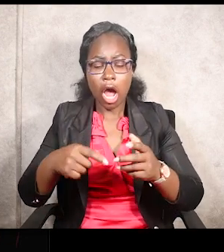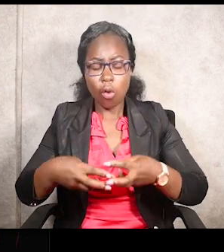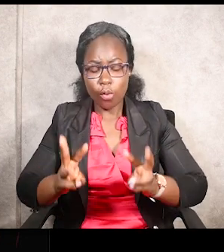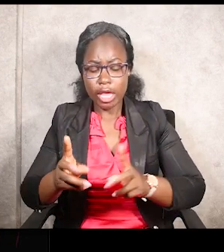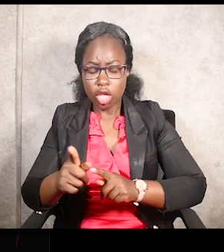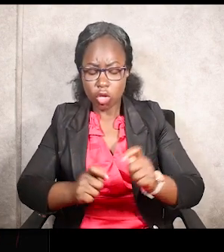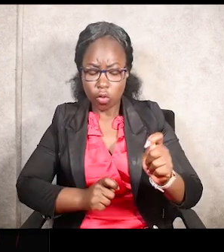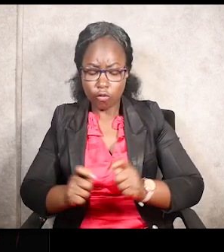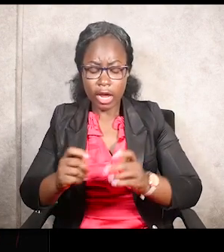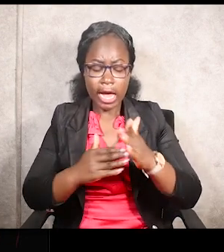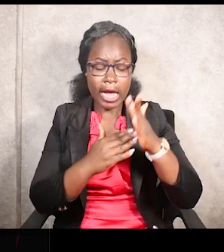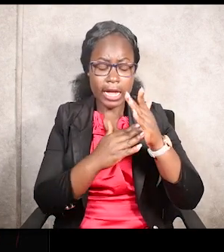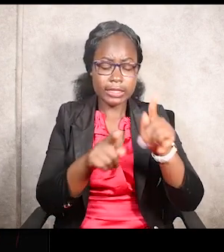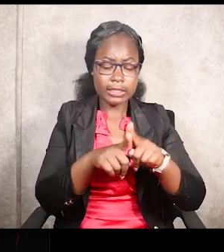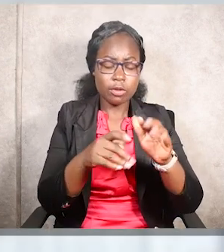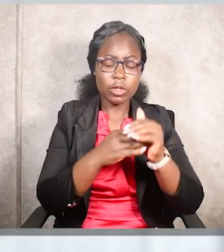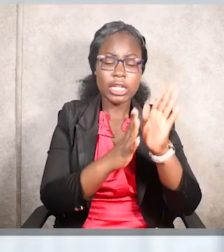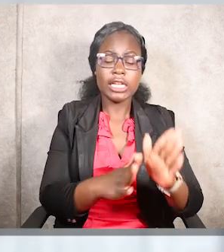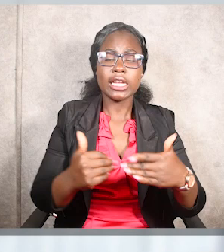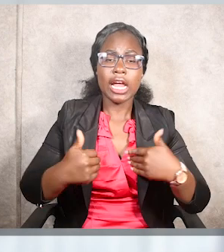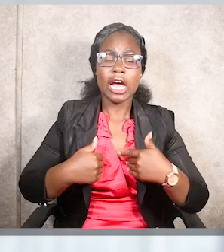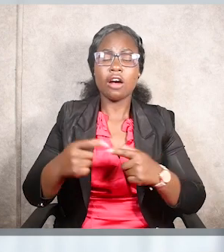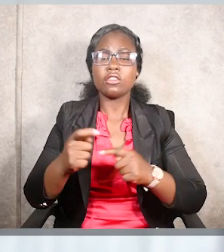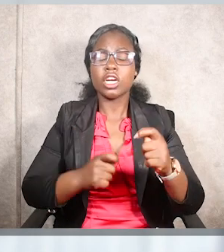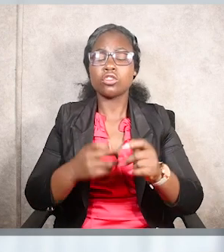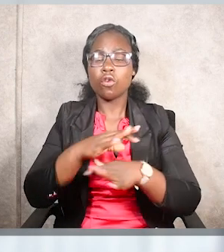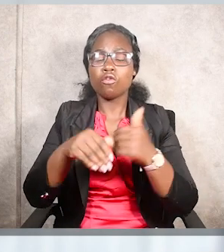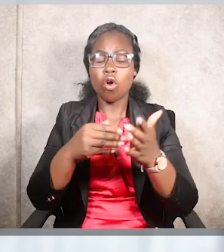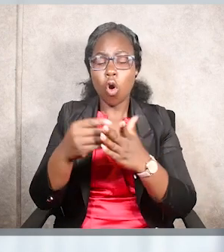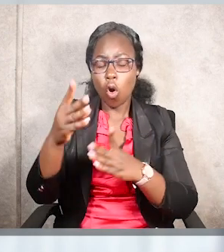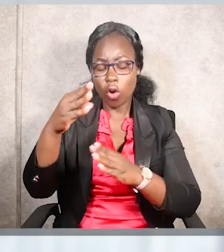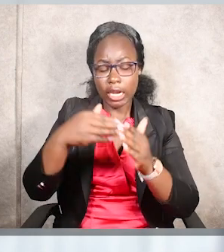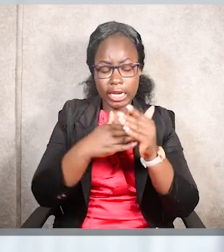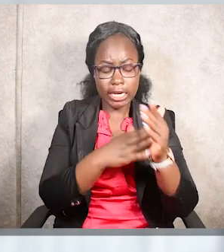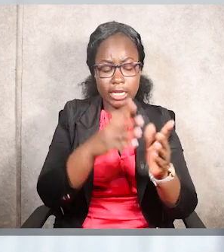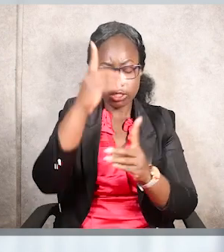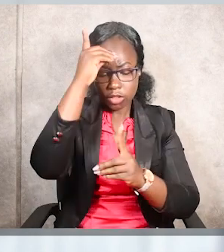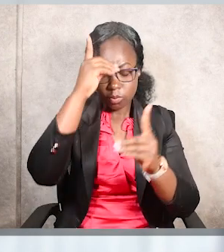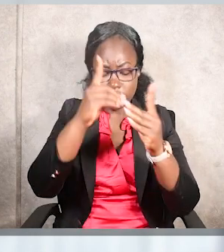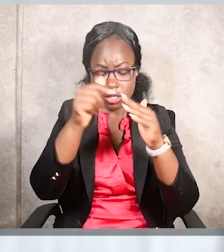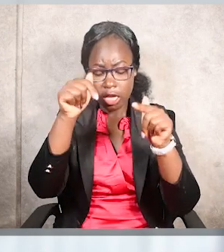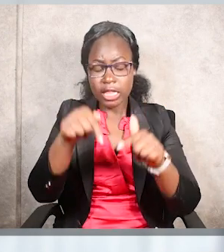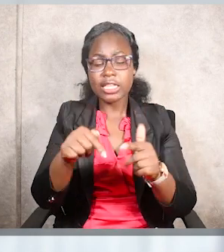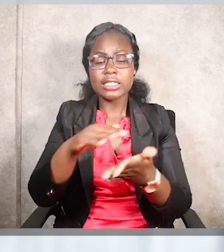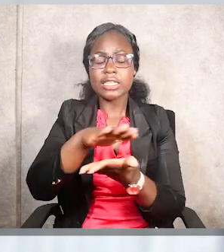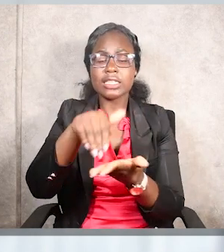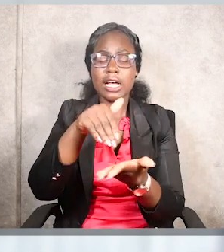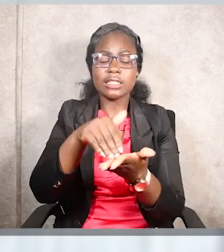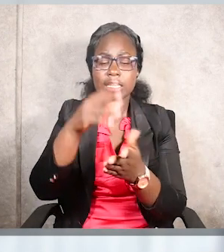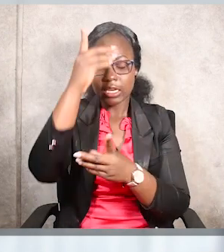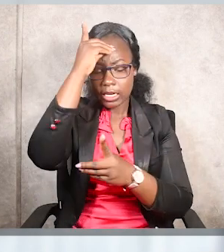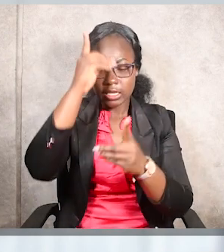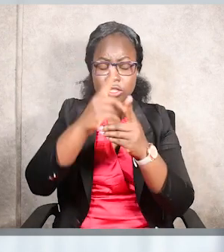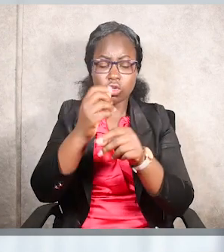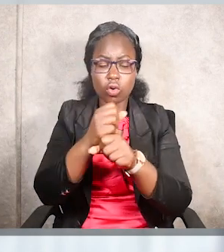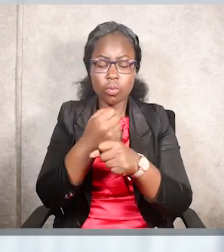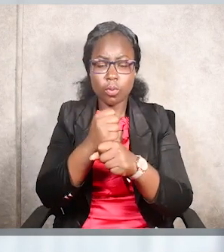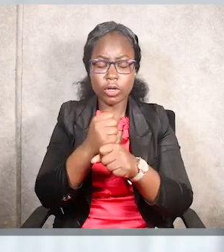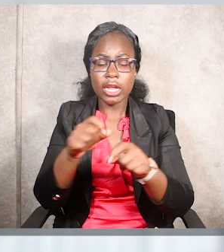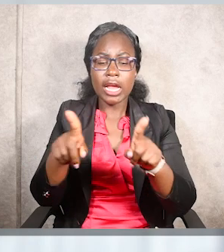leader takes charge of all the leadership decisions. This is a leader-centered decision-making model